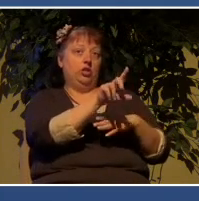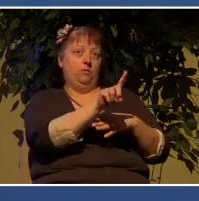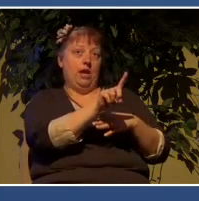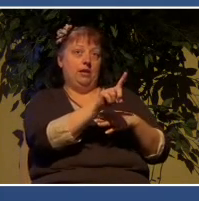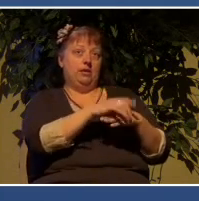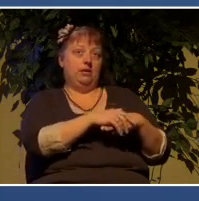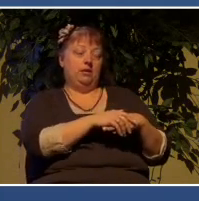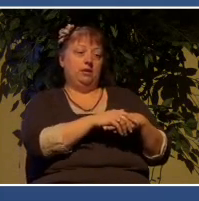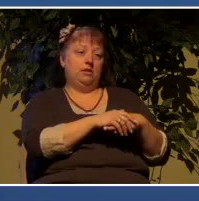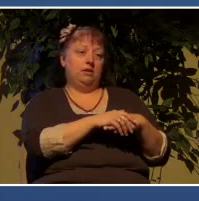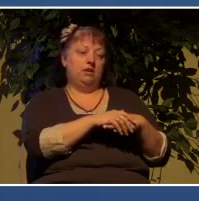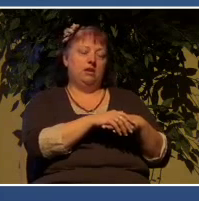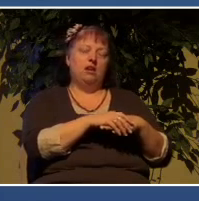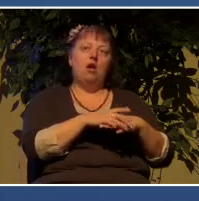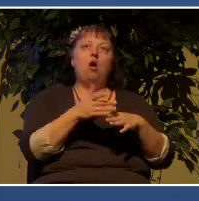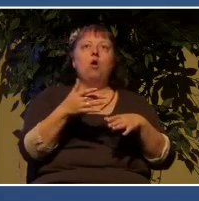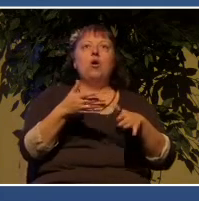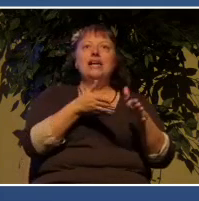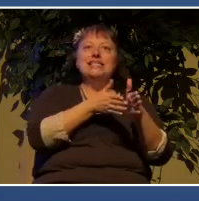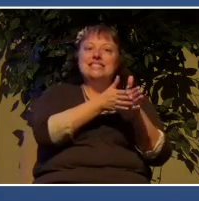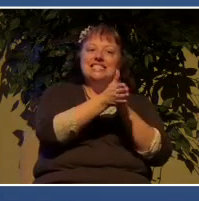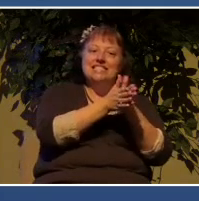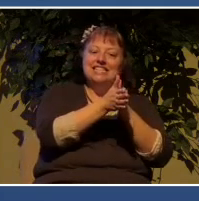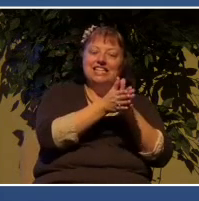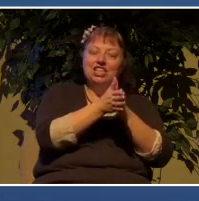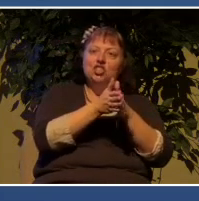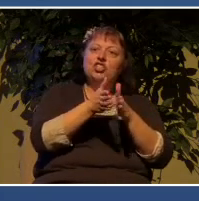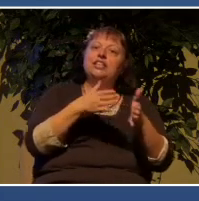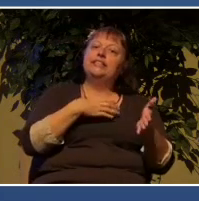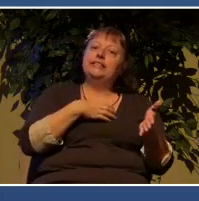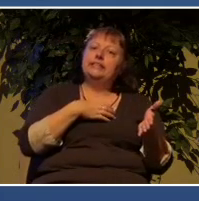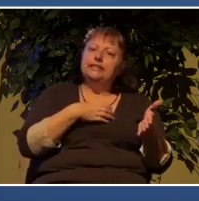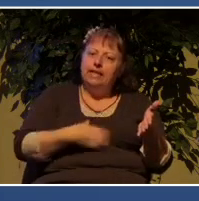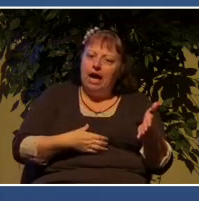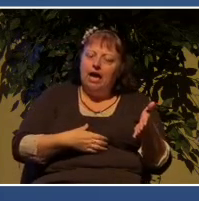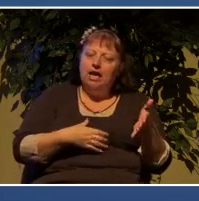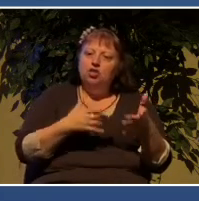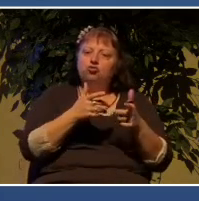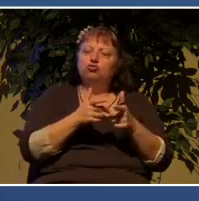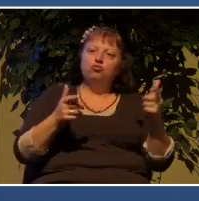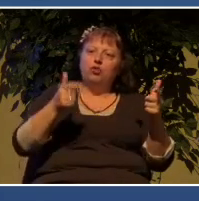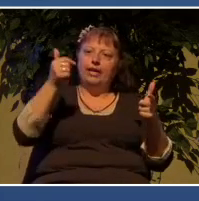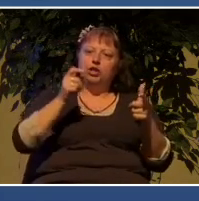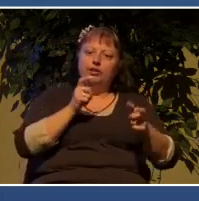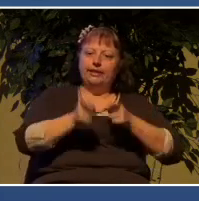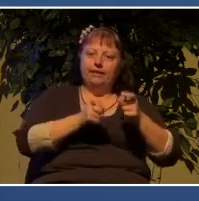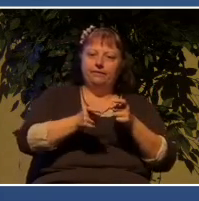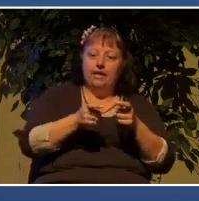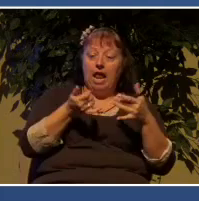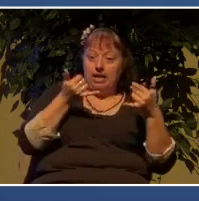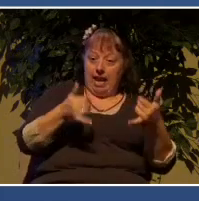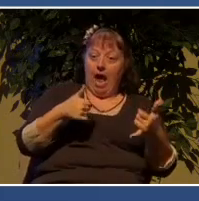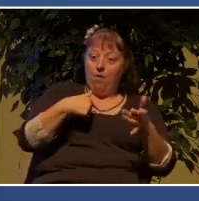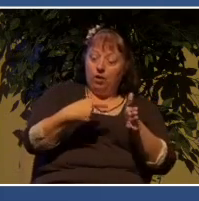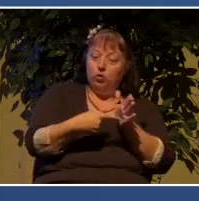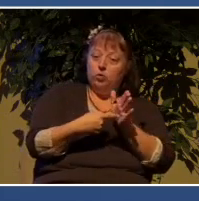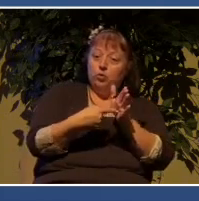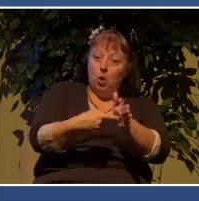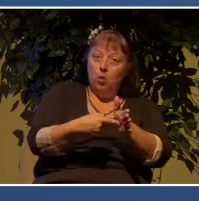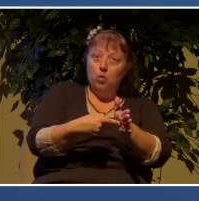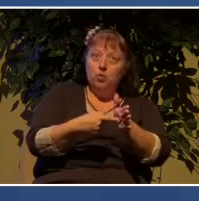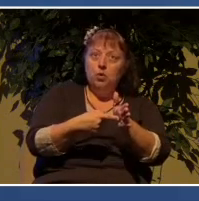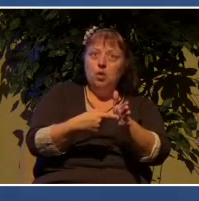says, "Eagerly desire the greater gifts, and now I will show you the